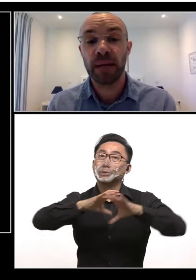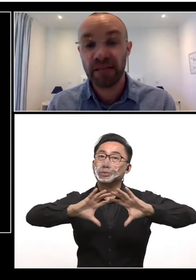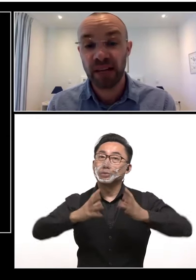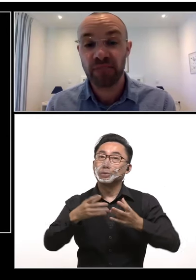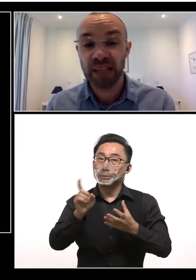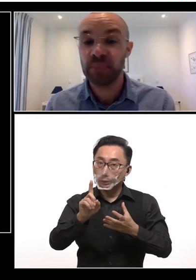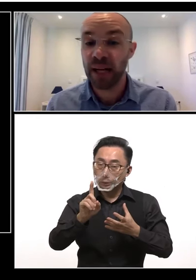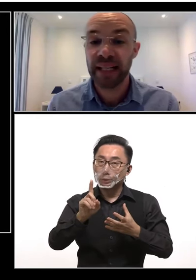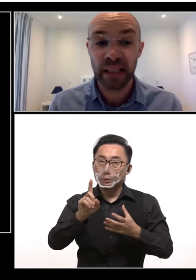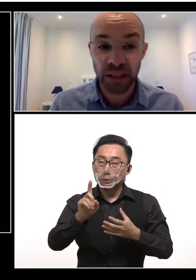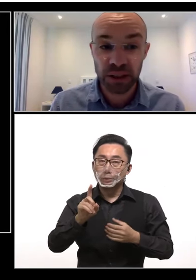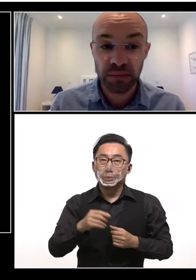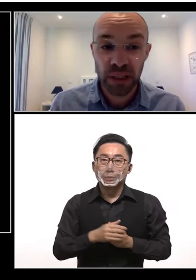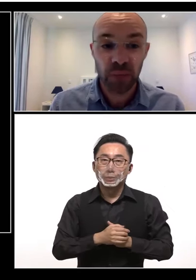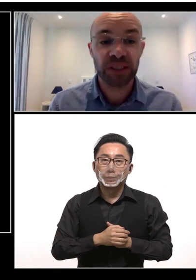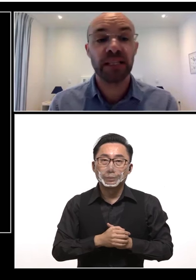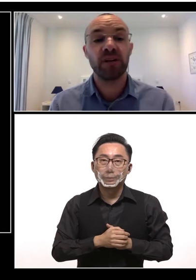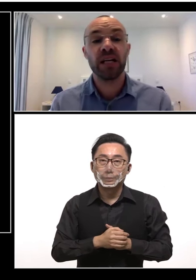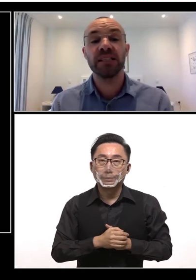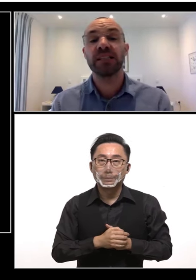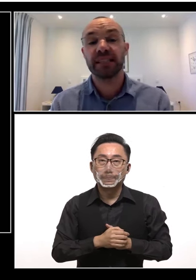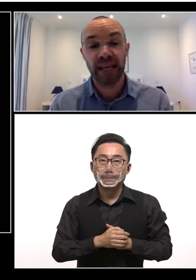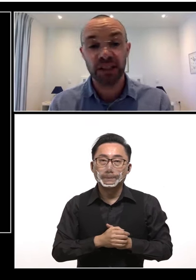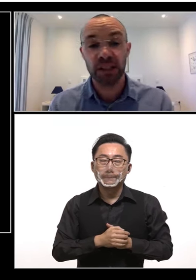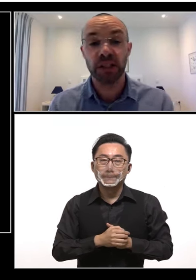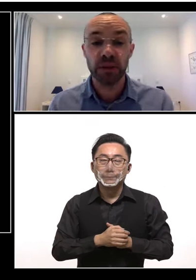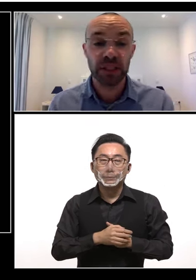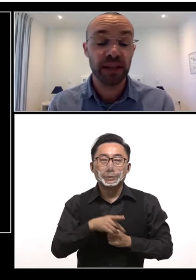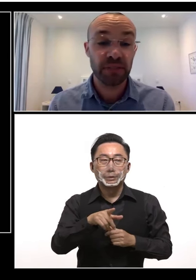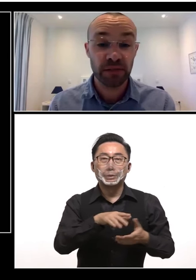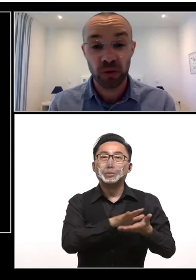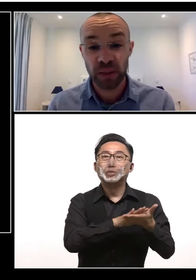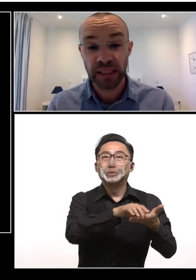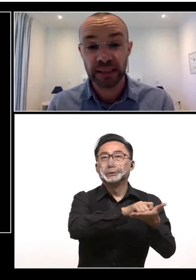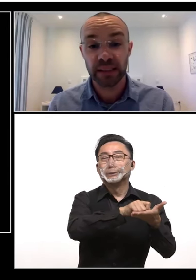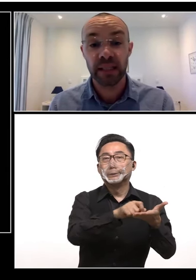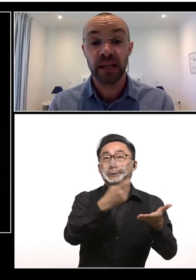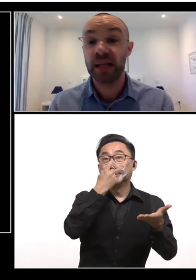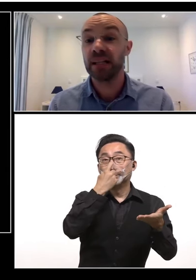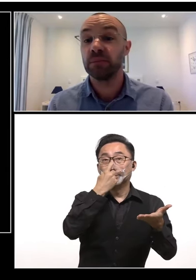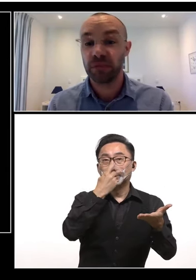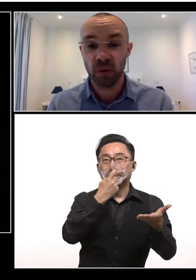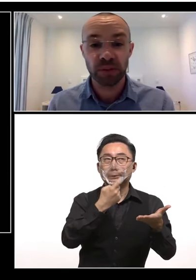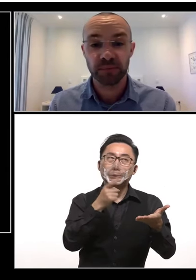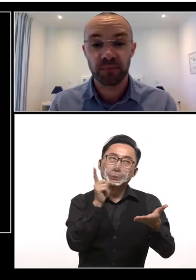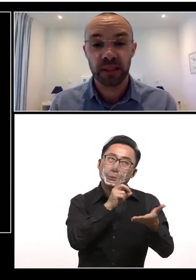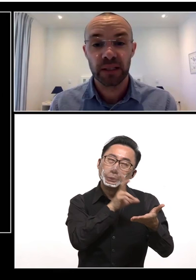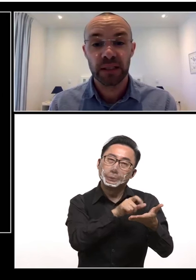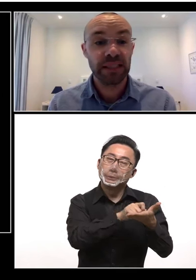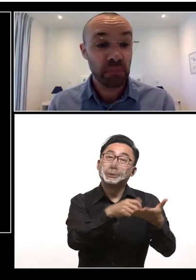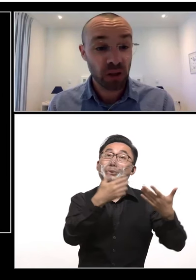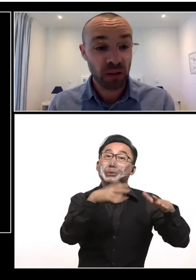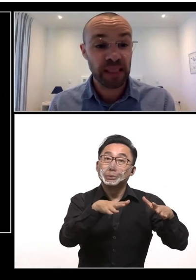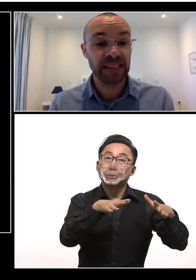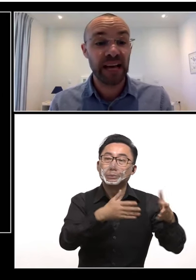a playwright writes a play in English, which is then rehearsed and staged, usually in 3 to 4 weeks, and then performed.